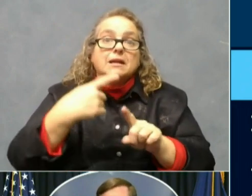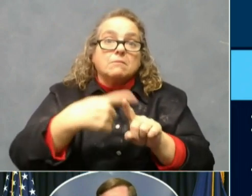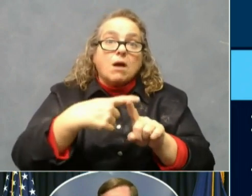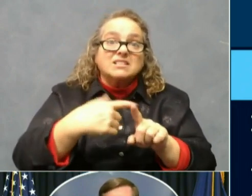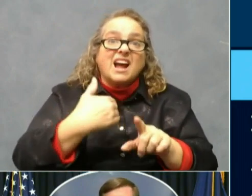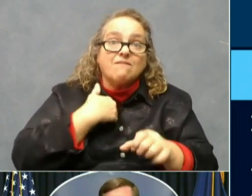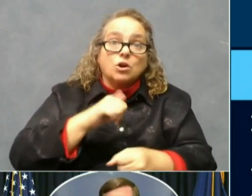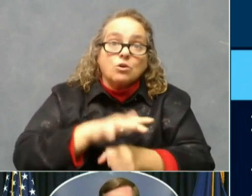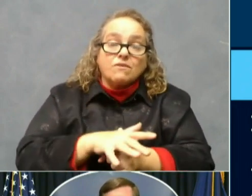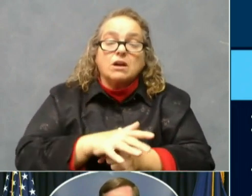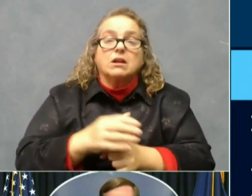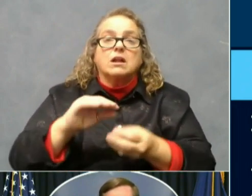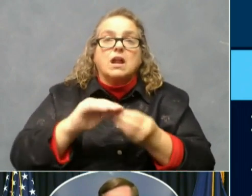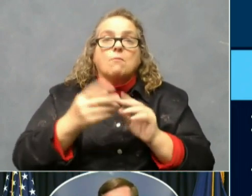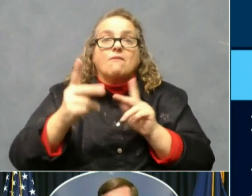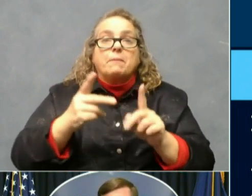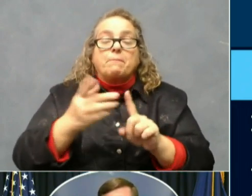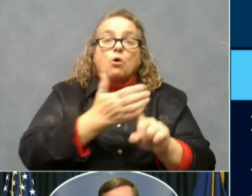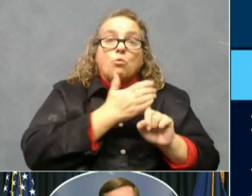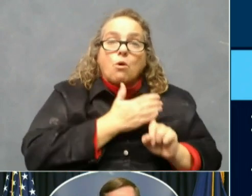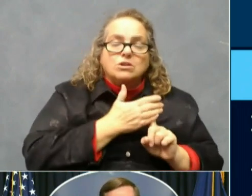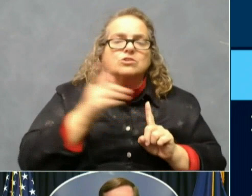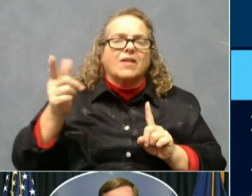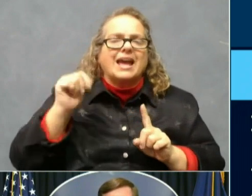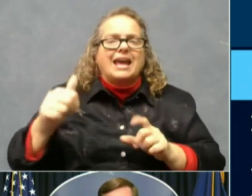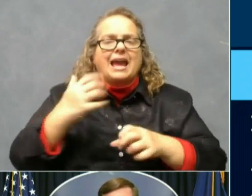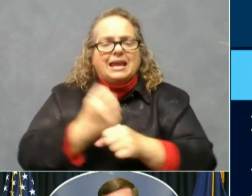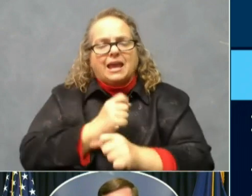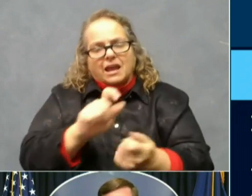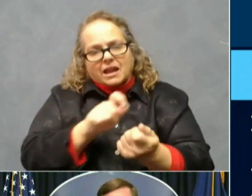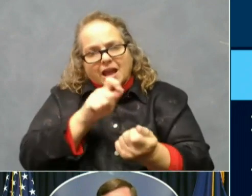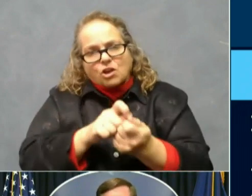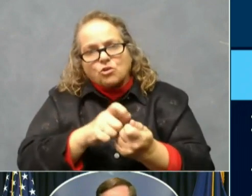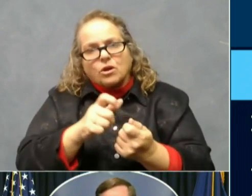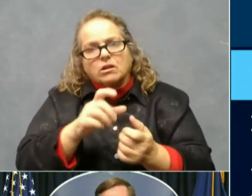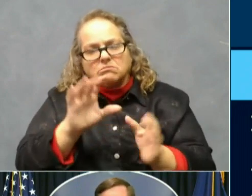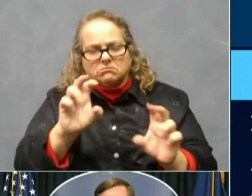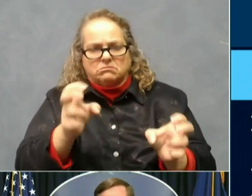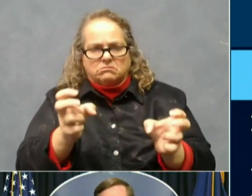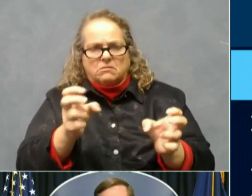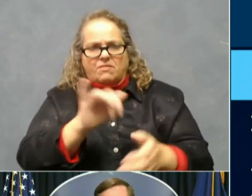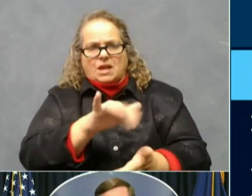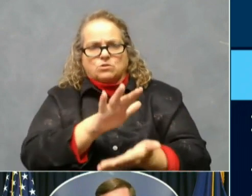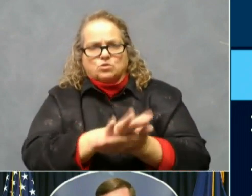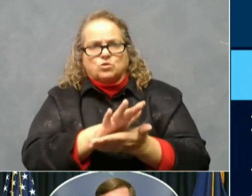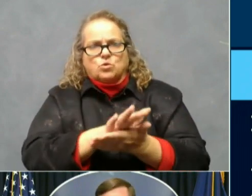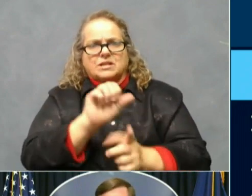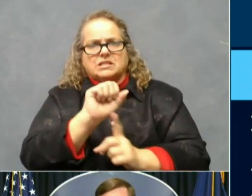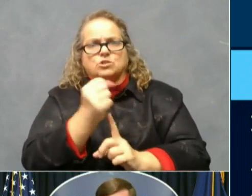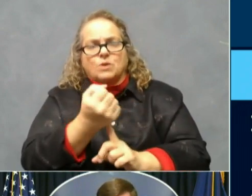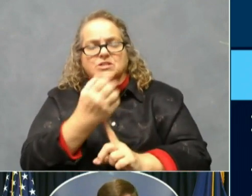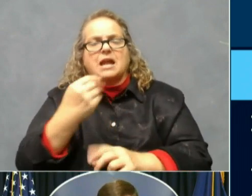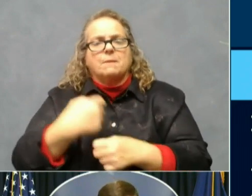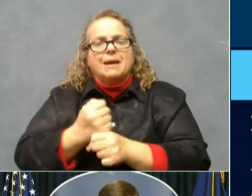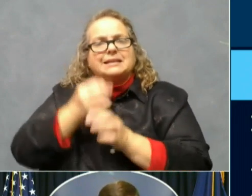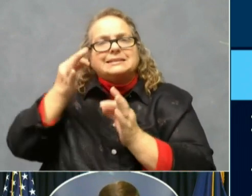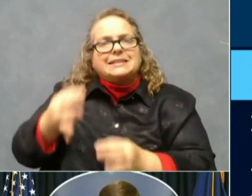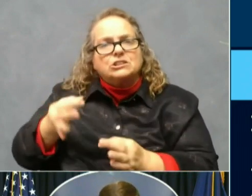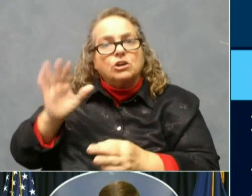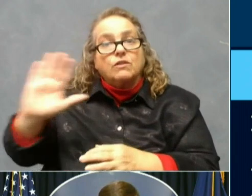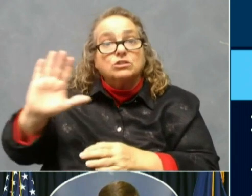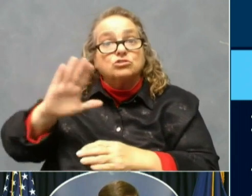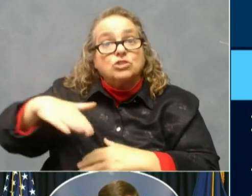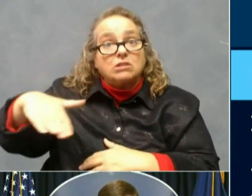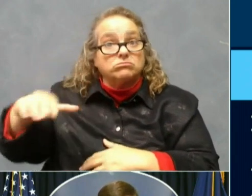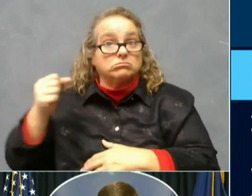an accurate picture and make a real-time decision on their child and whether it is safe for them to be in in-person